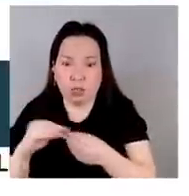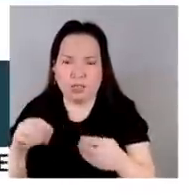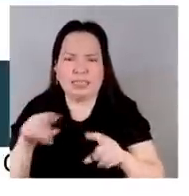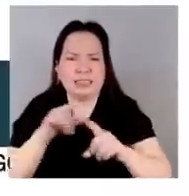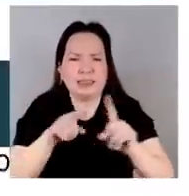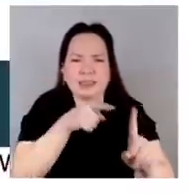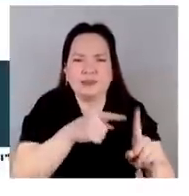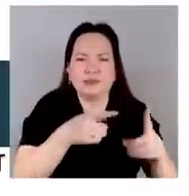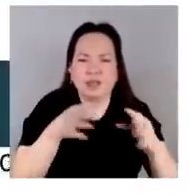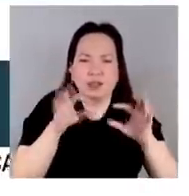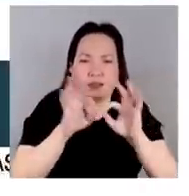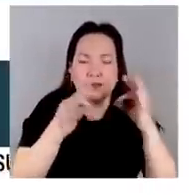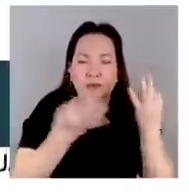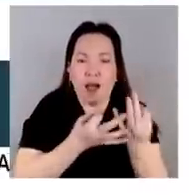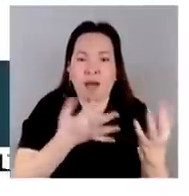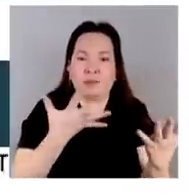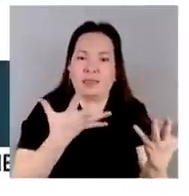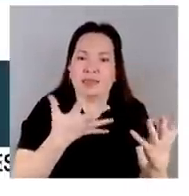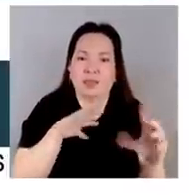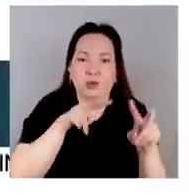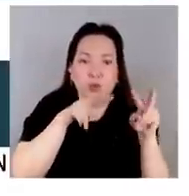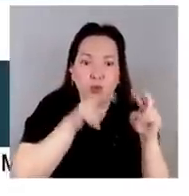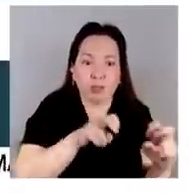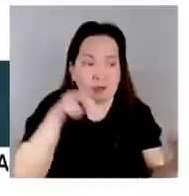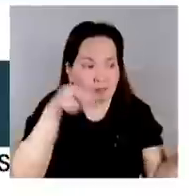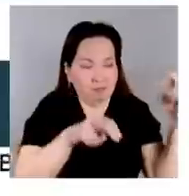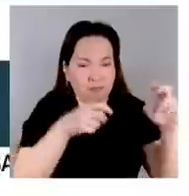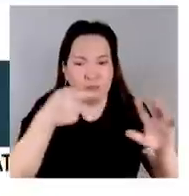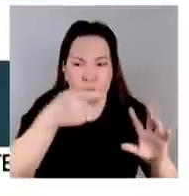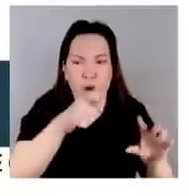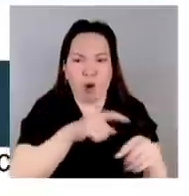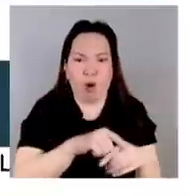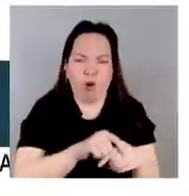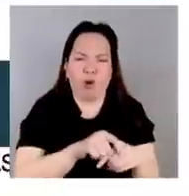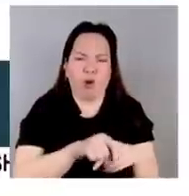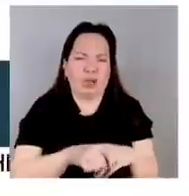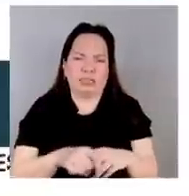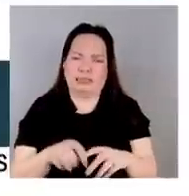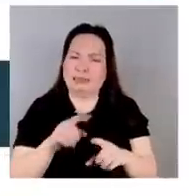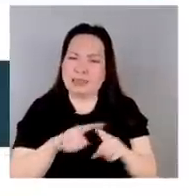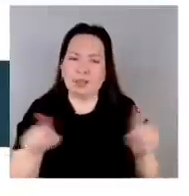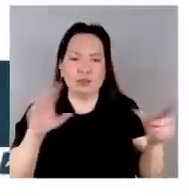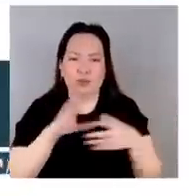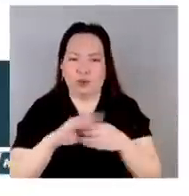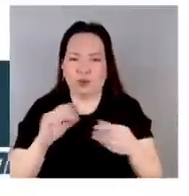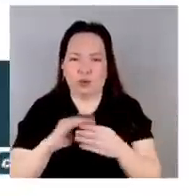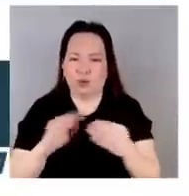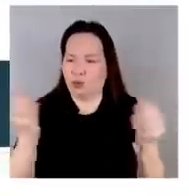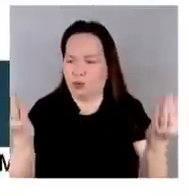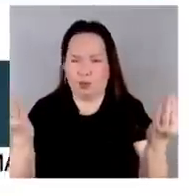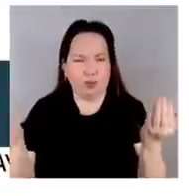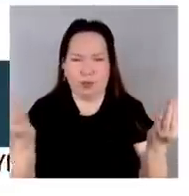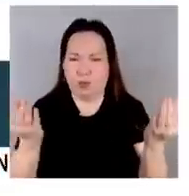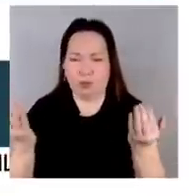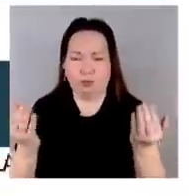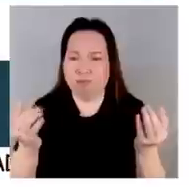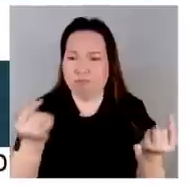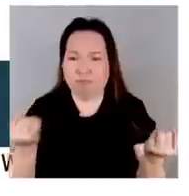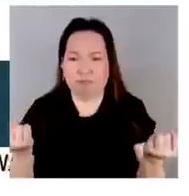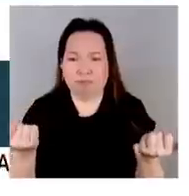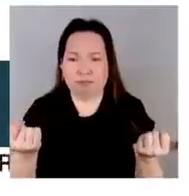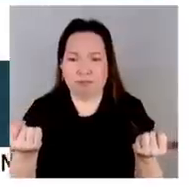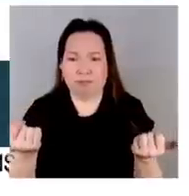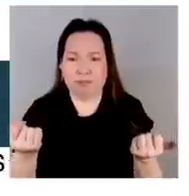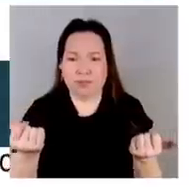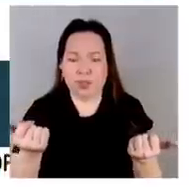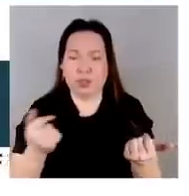family members who are present, you know, during these drug raids. And so, you know, I think this is, you know,